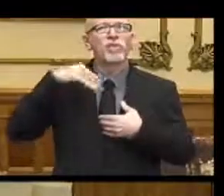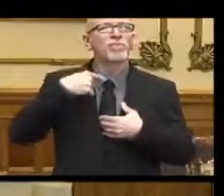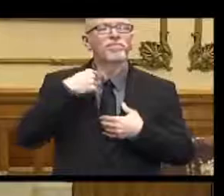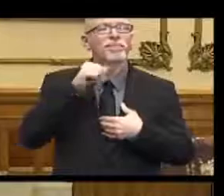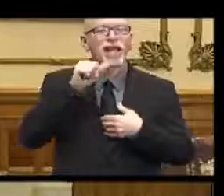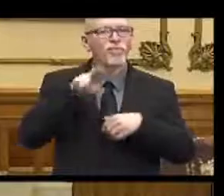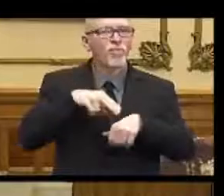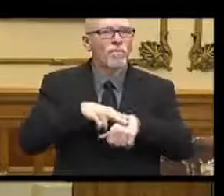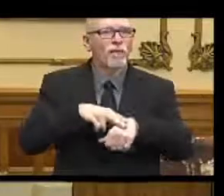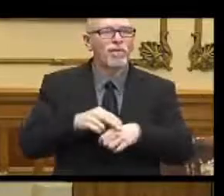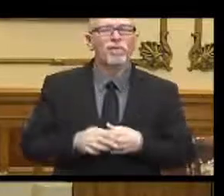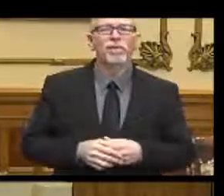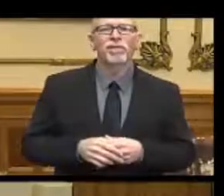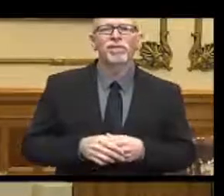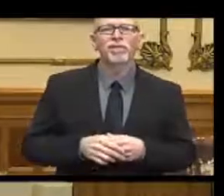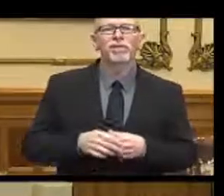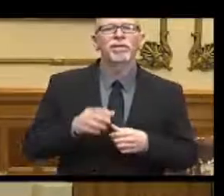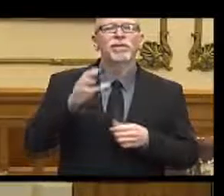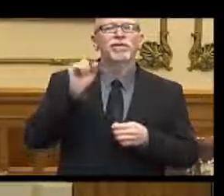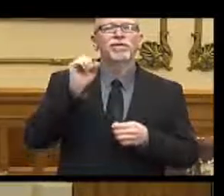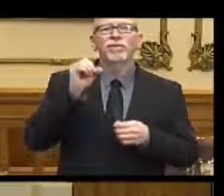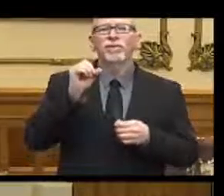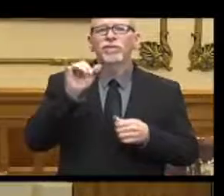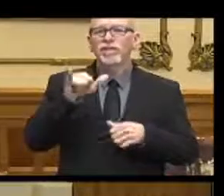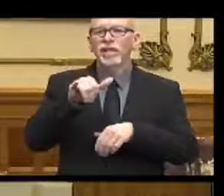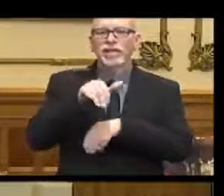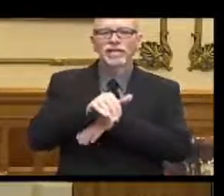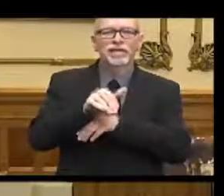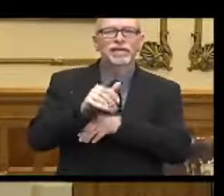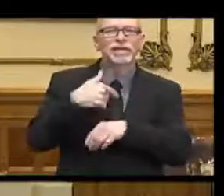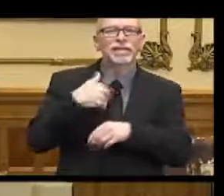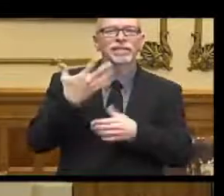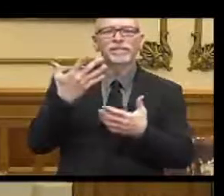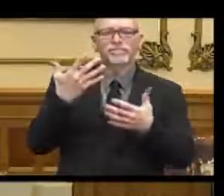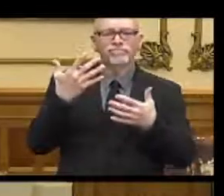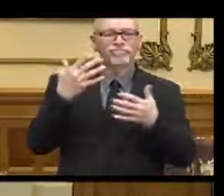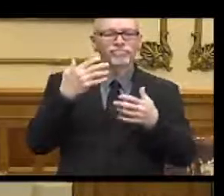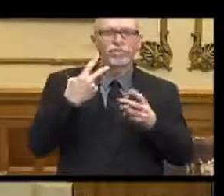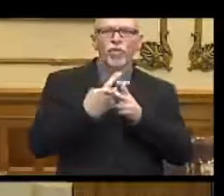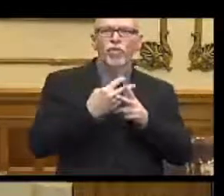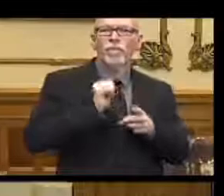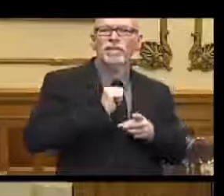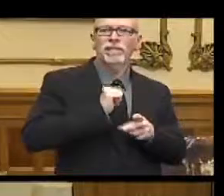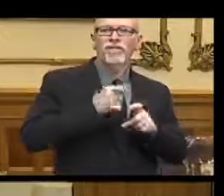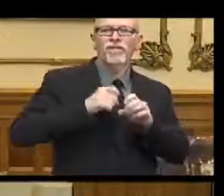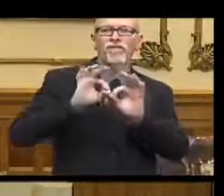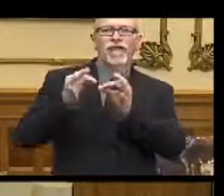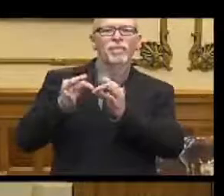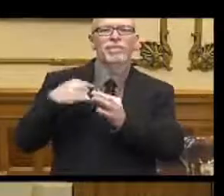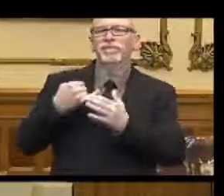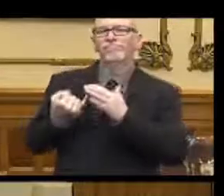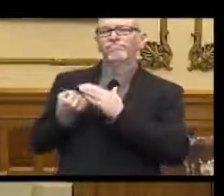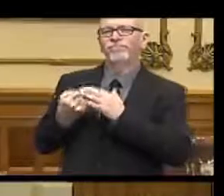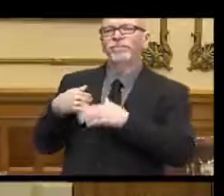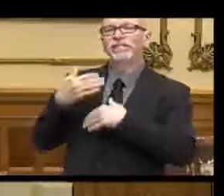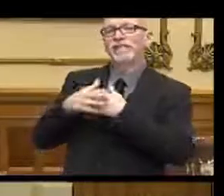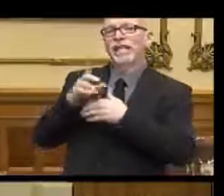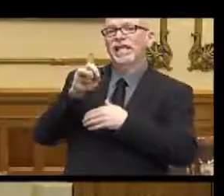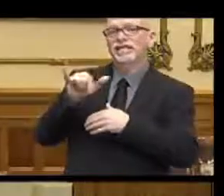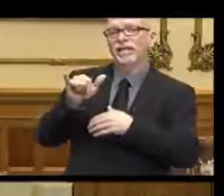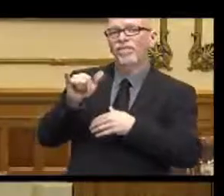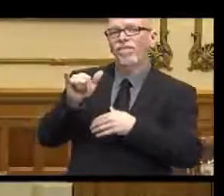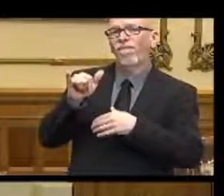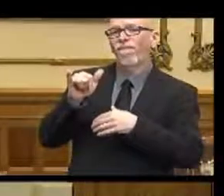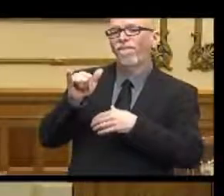So immediately that night, I quarantined myself from the rest of the family and got tested the next day and found out the following